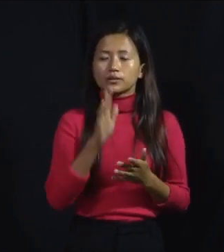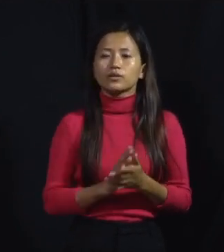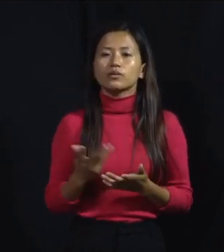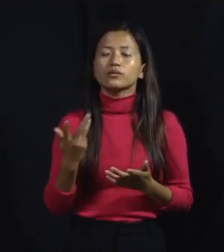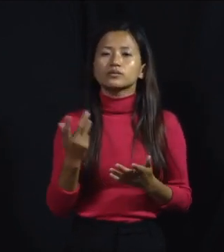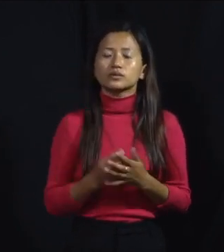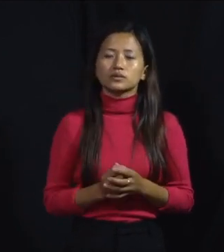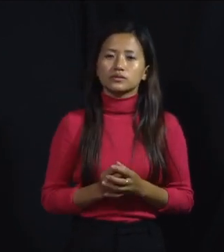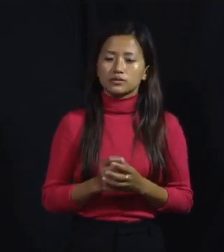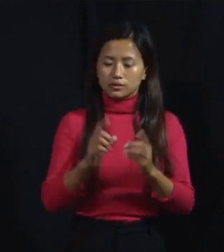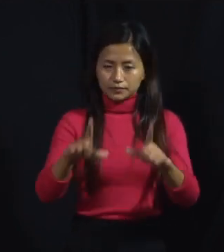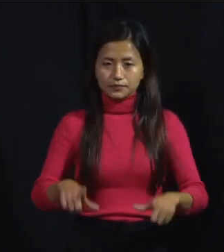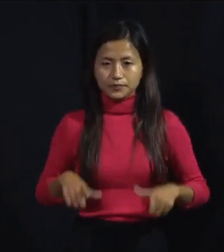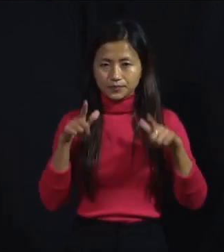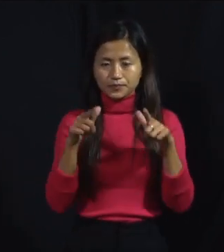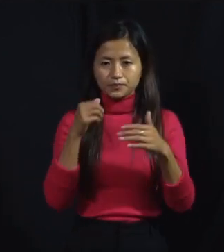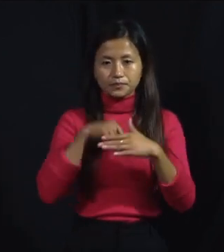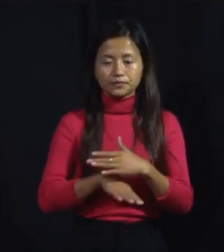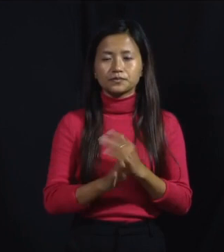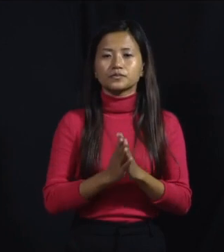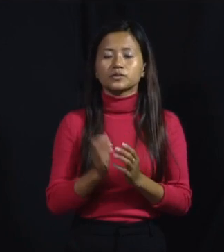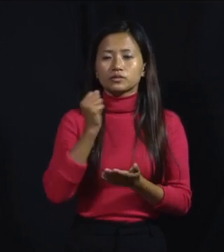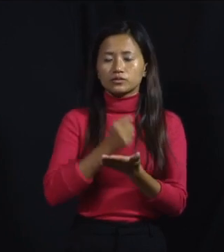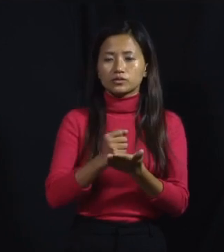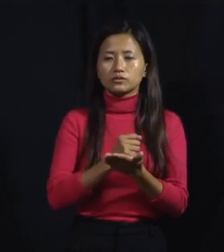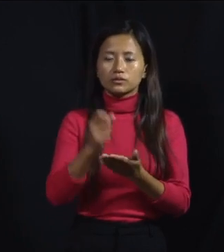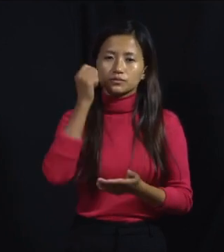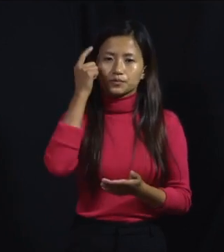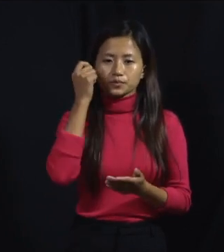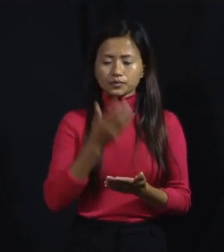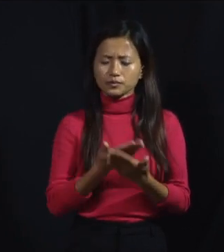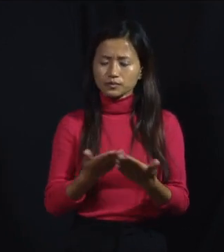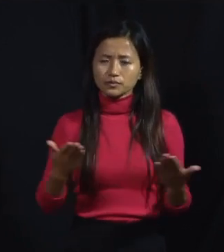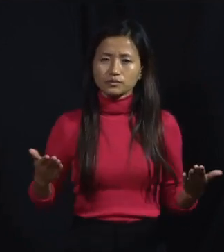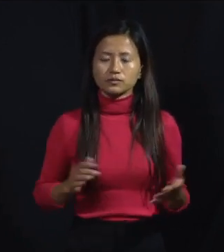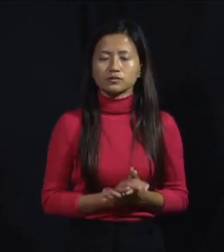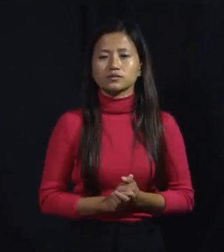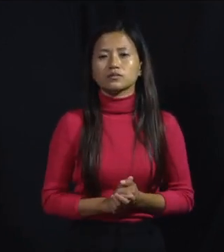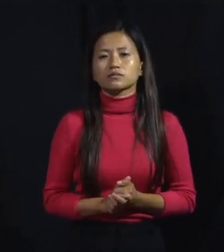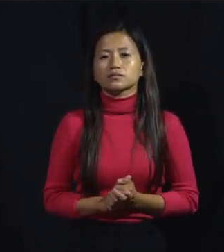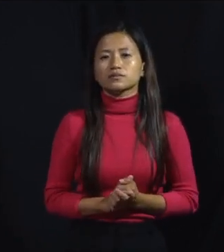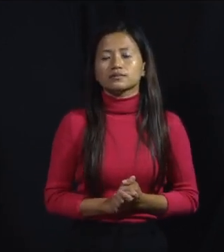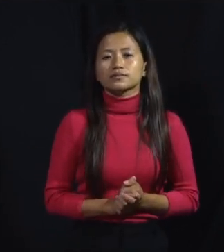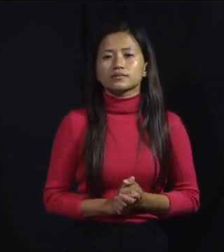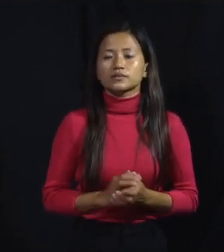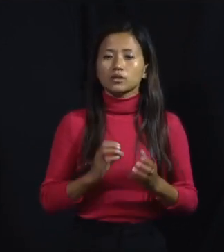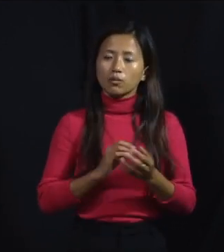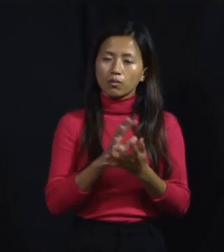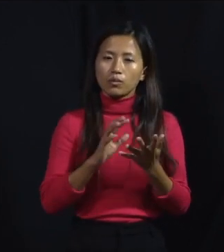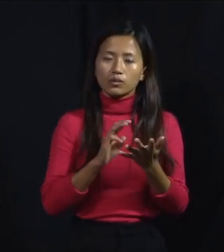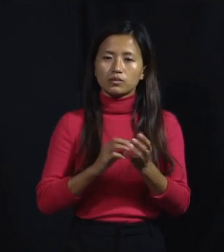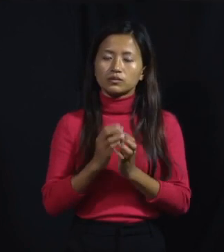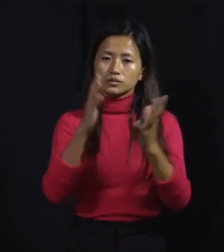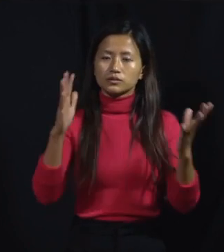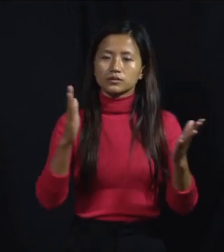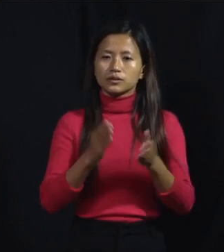the environment that he is living in? If we try to understand all these things and, you know, mold the learning